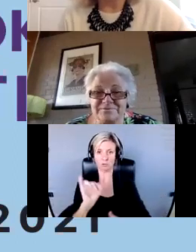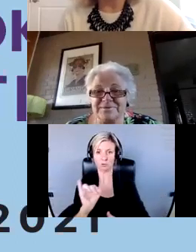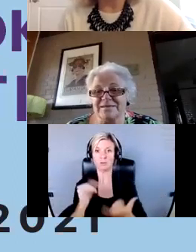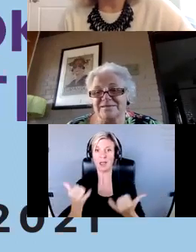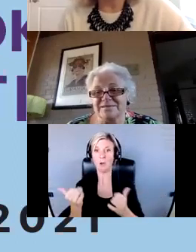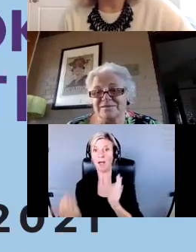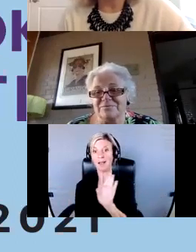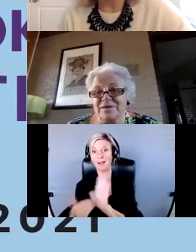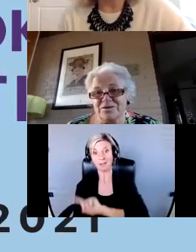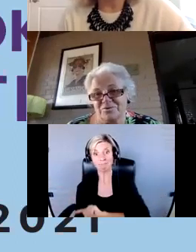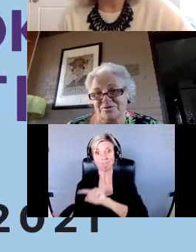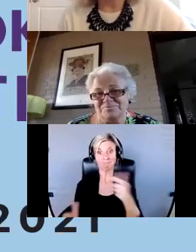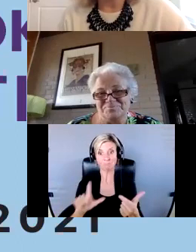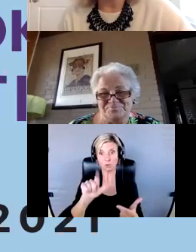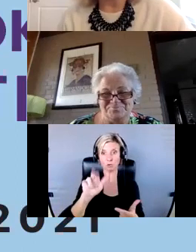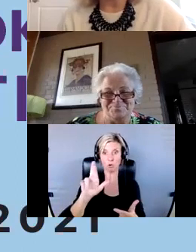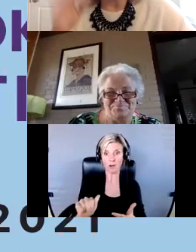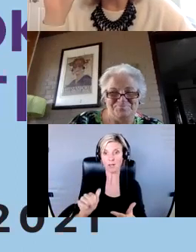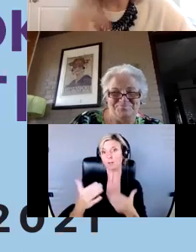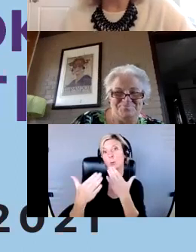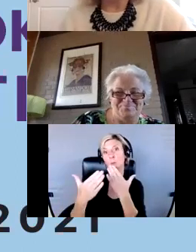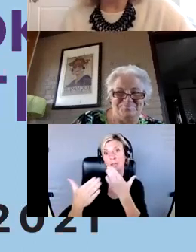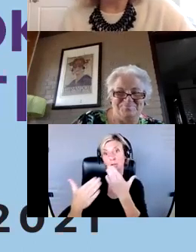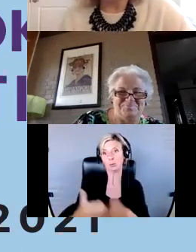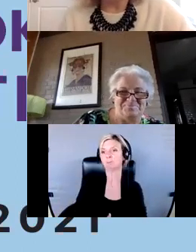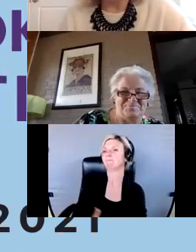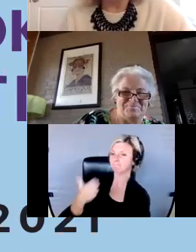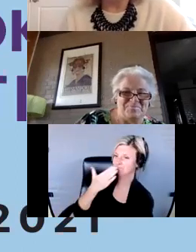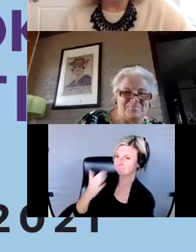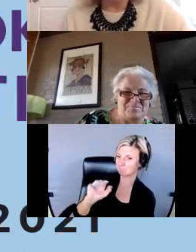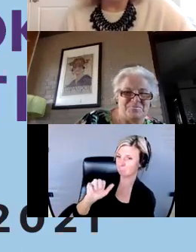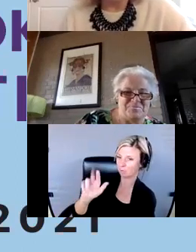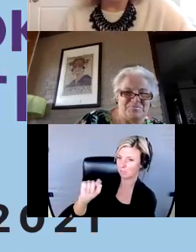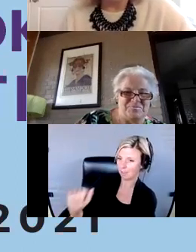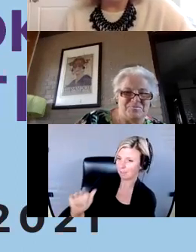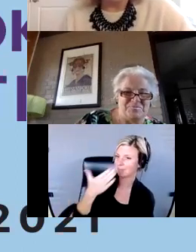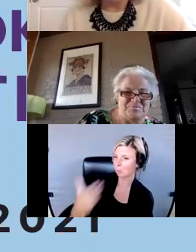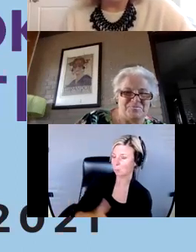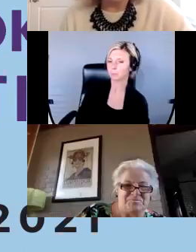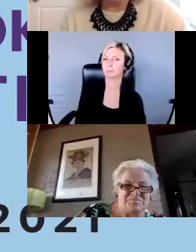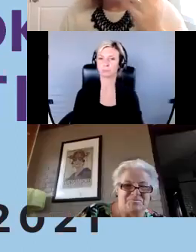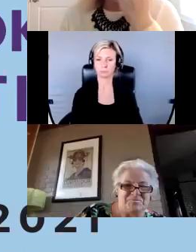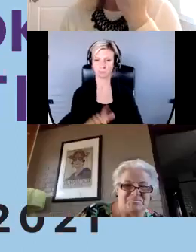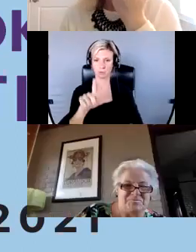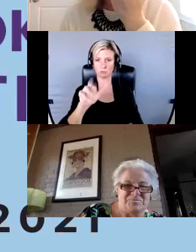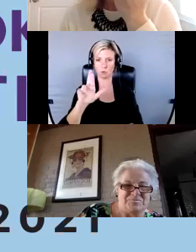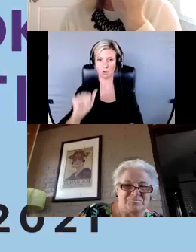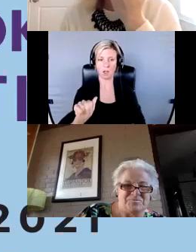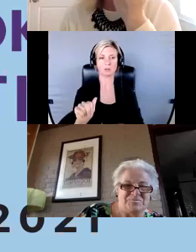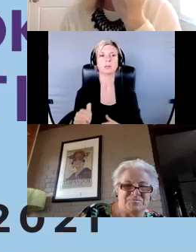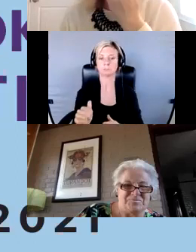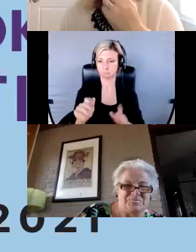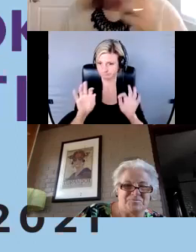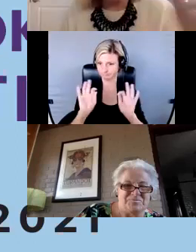Laura, and thank you all. Thanks, Thank you, Marta. I do want to take the time and draw everyone's